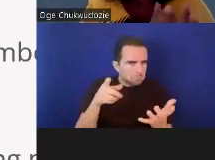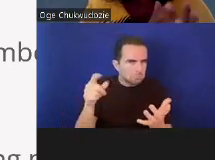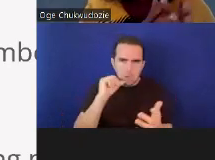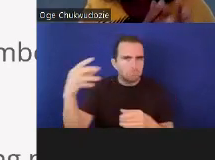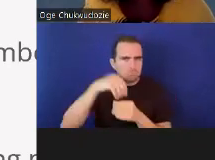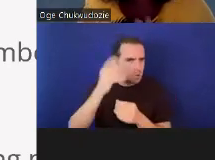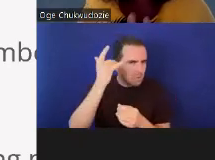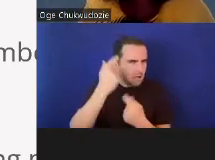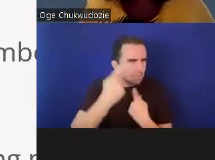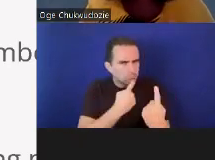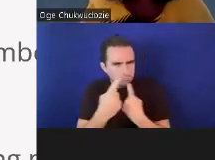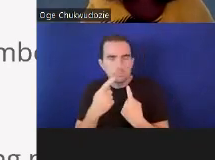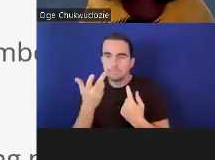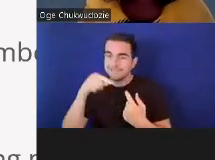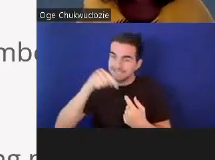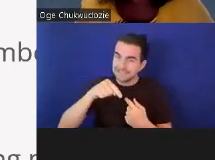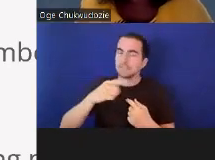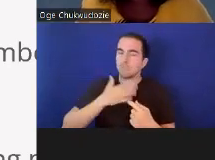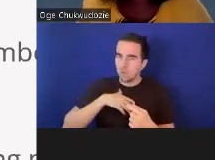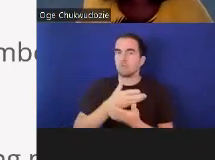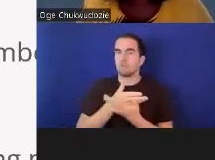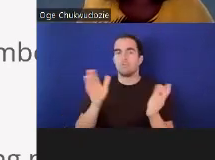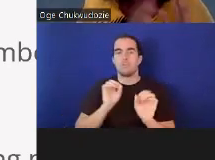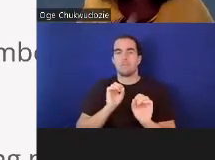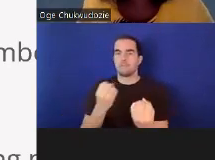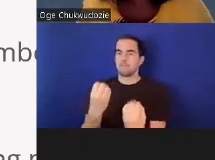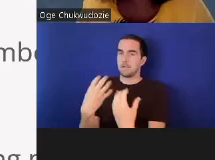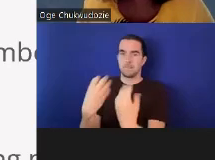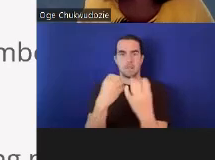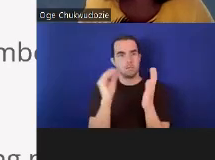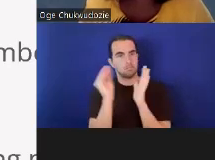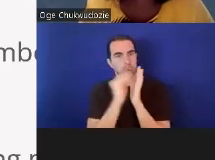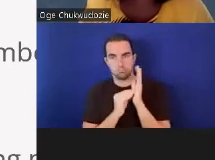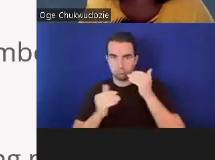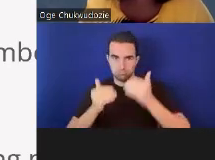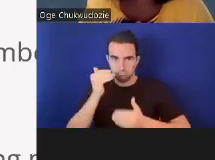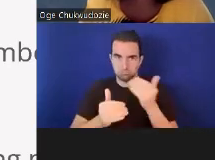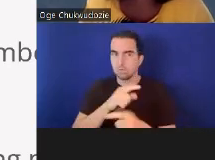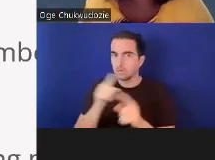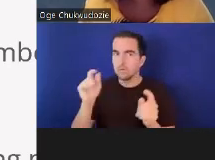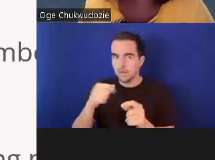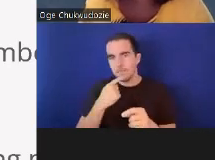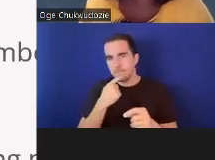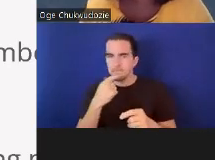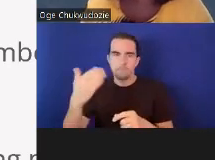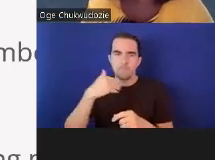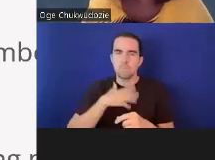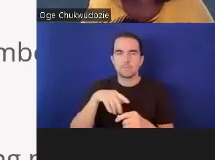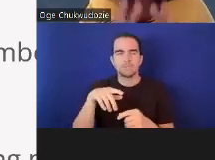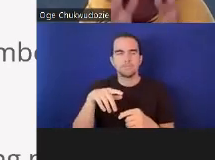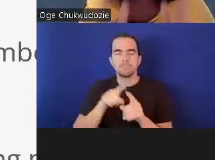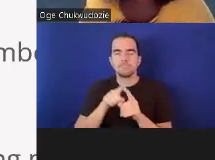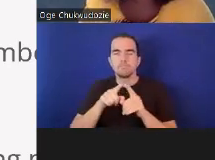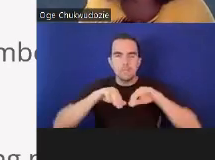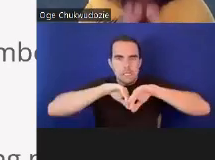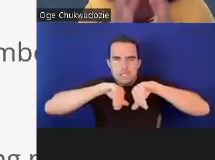understand why you are choosing those that you choose. So, and then if again, it's something around sexual exploitation, abuse, and harassment,